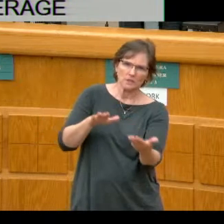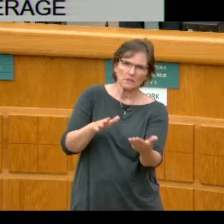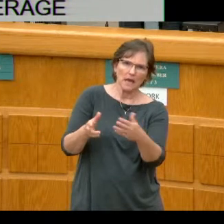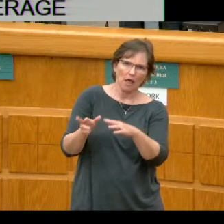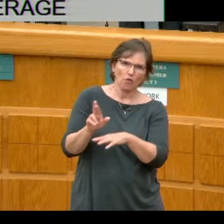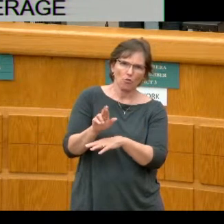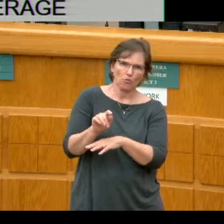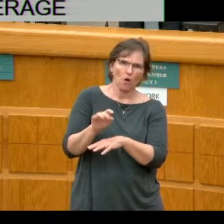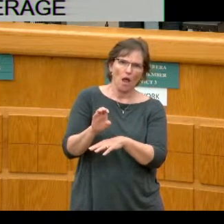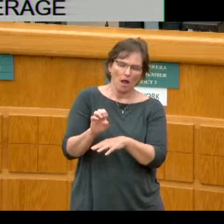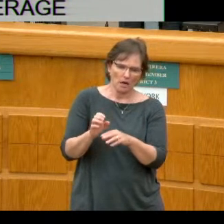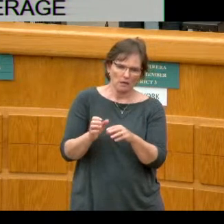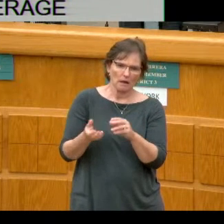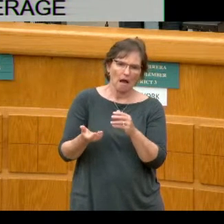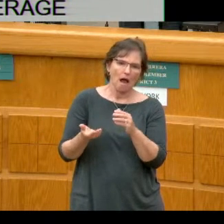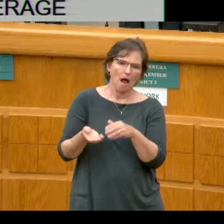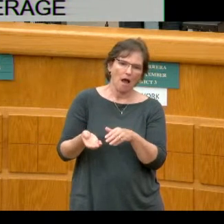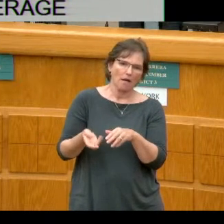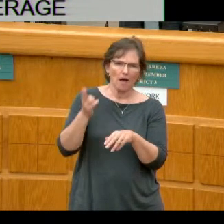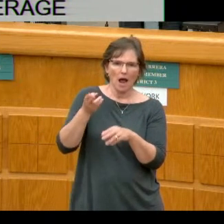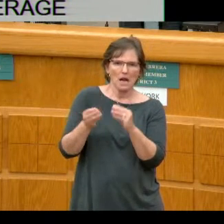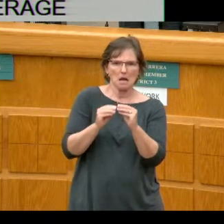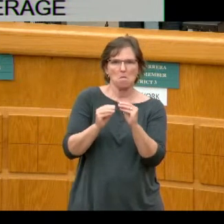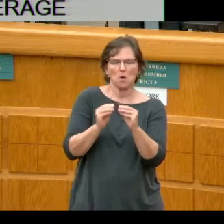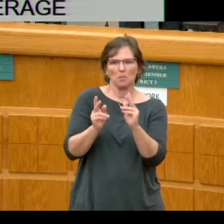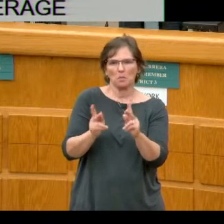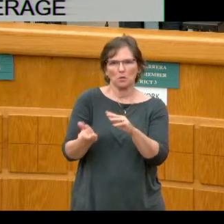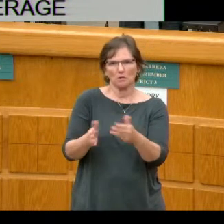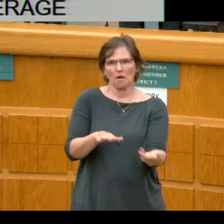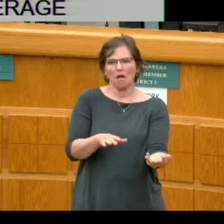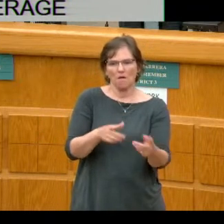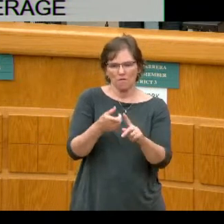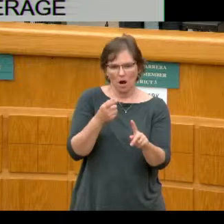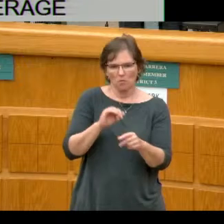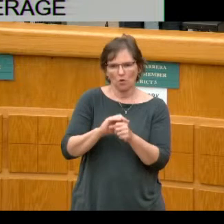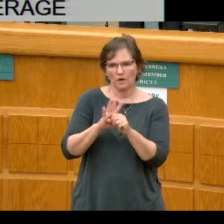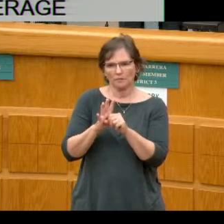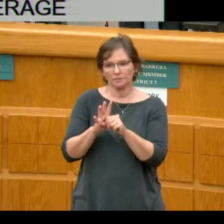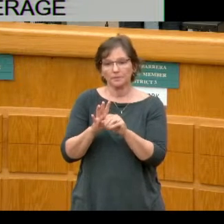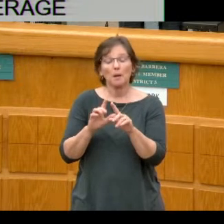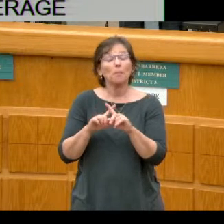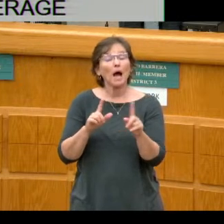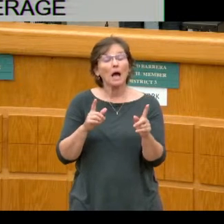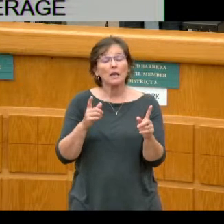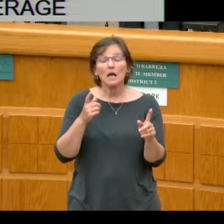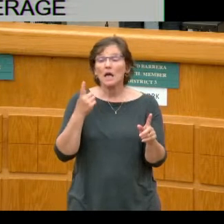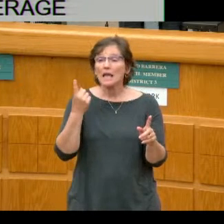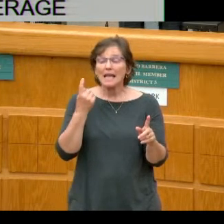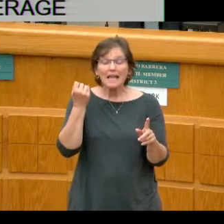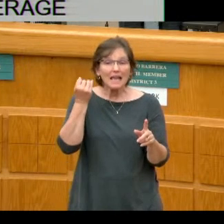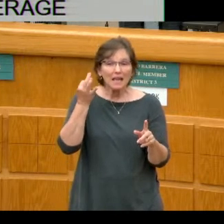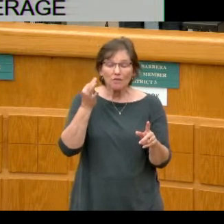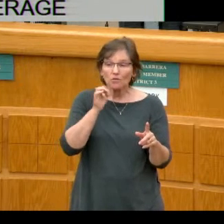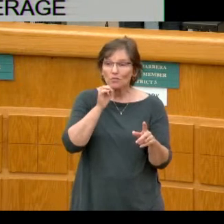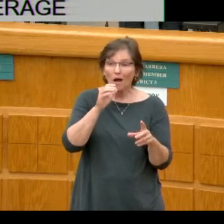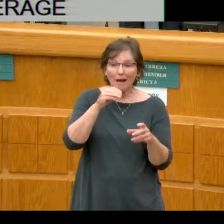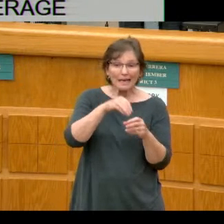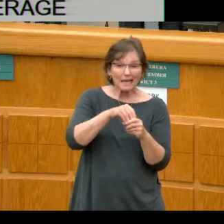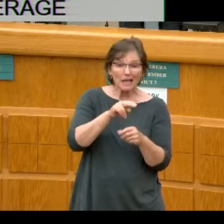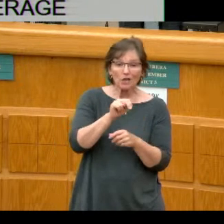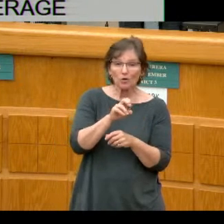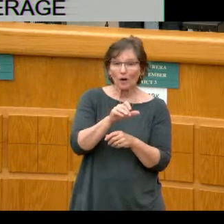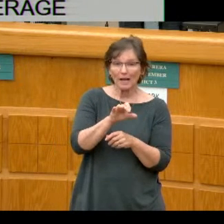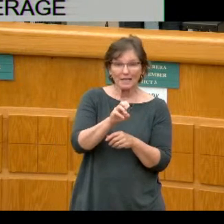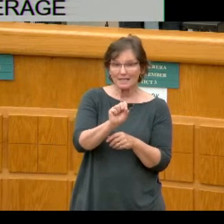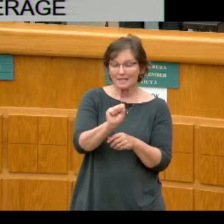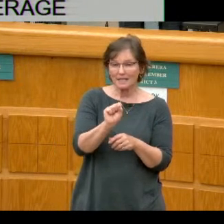dying outside of Nueces County from COVID-19 than inside of Nueces County. Really, it's being driven by Brooks and